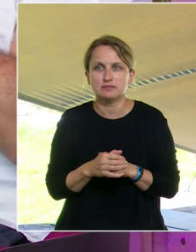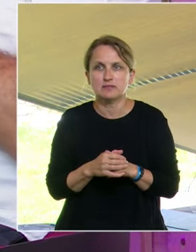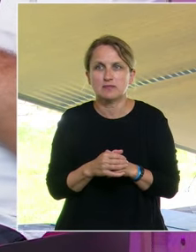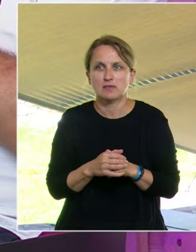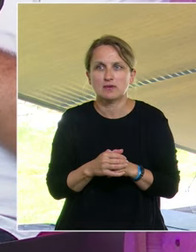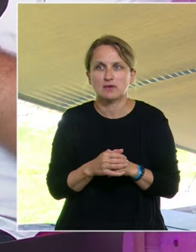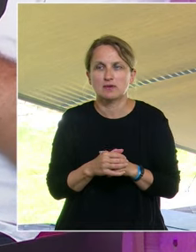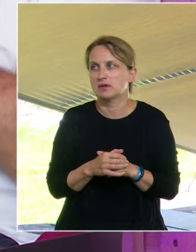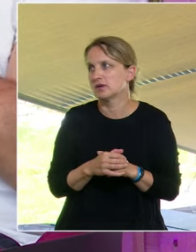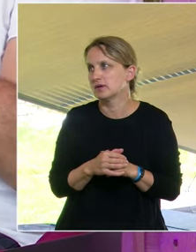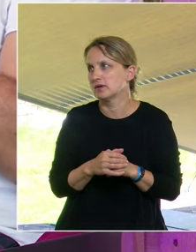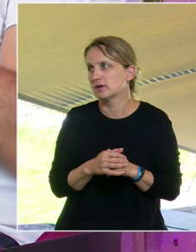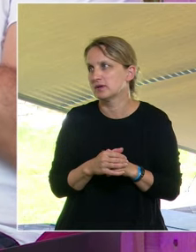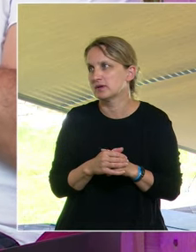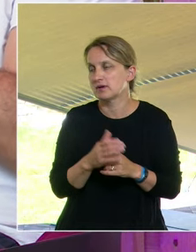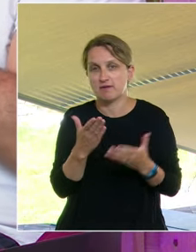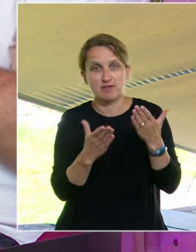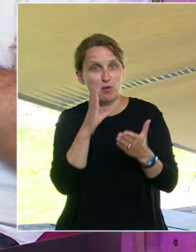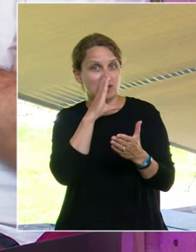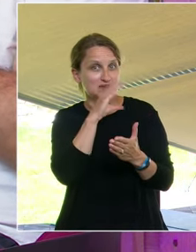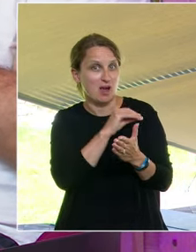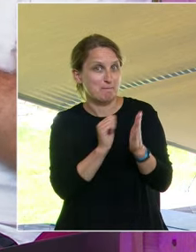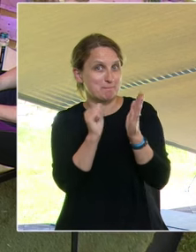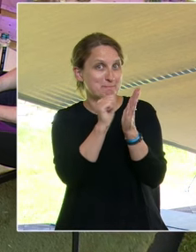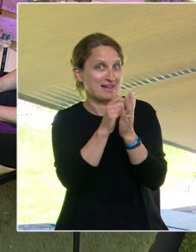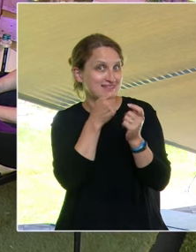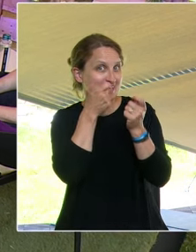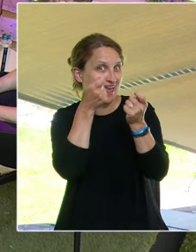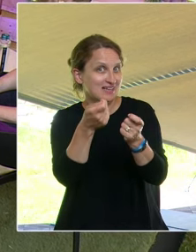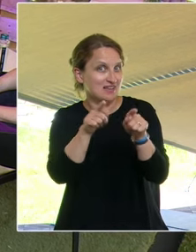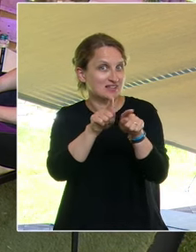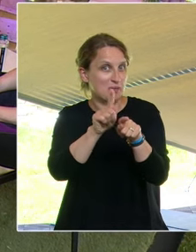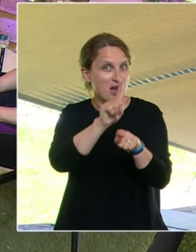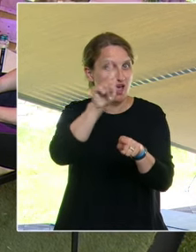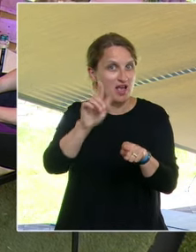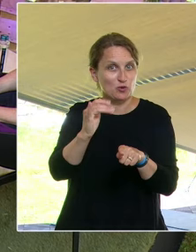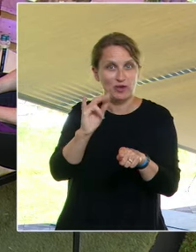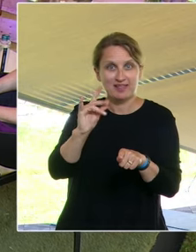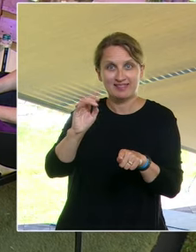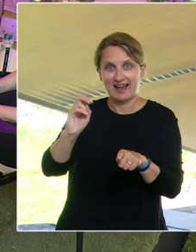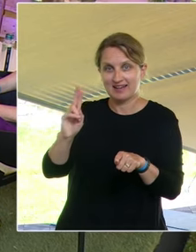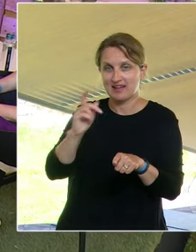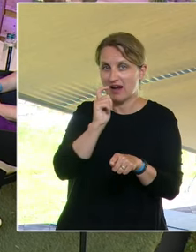that... maybe we can also have a picture whilst Indrek is talking. Yeah, but then it's an...